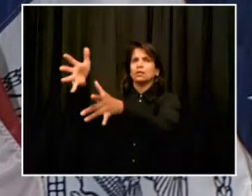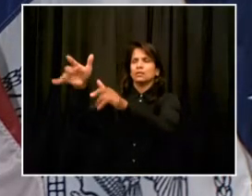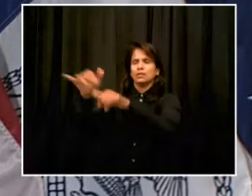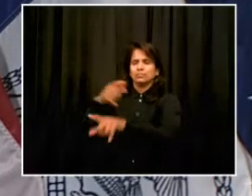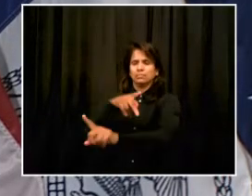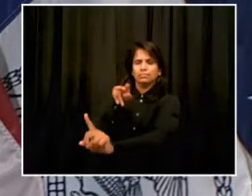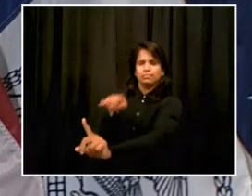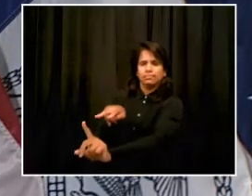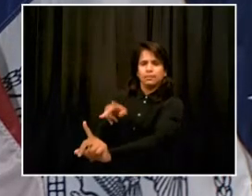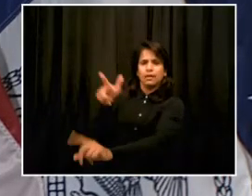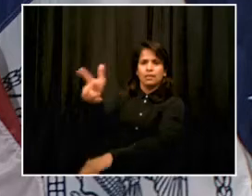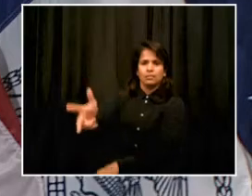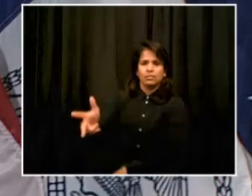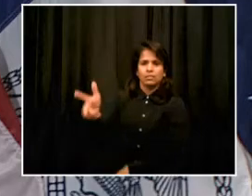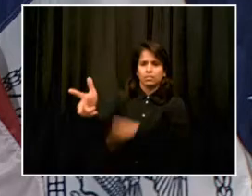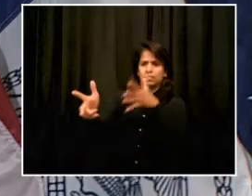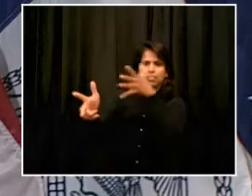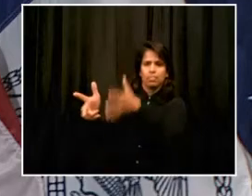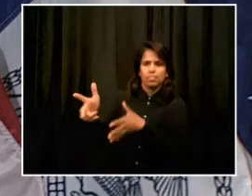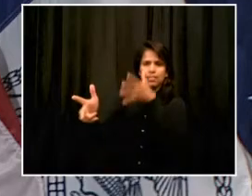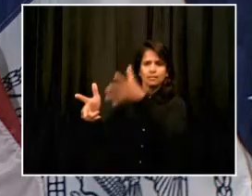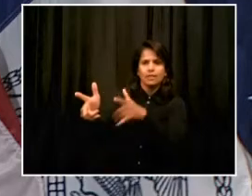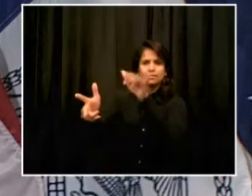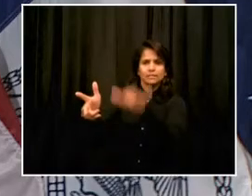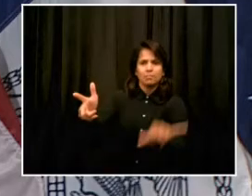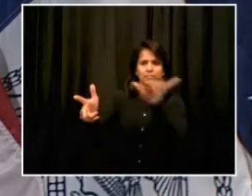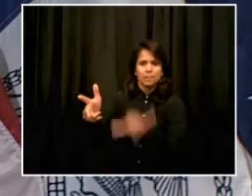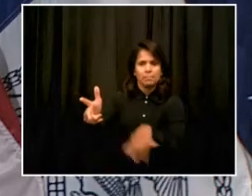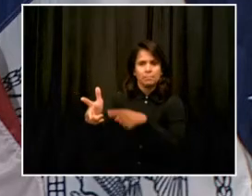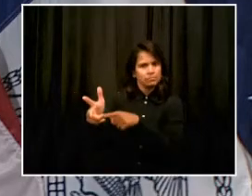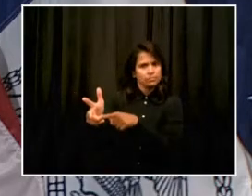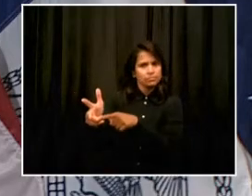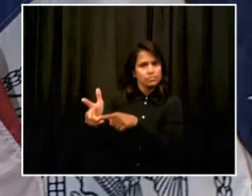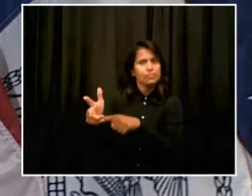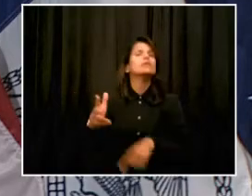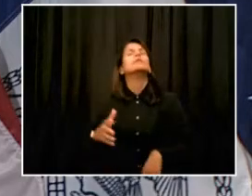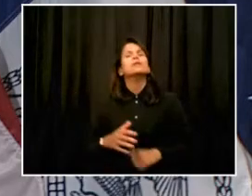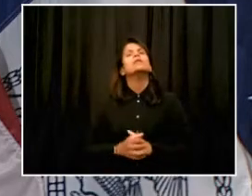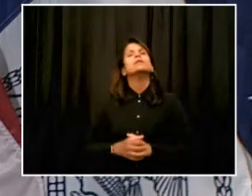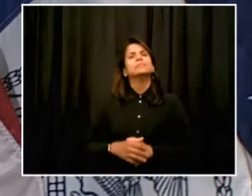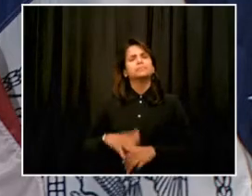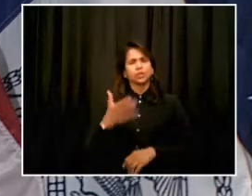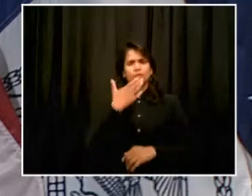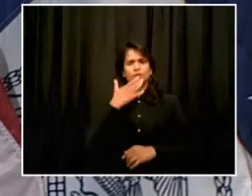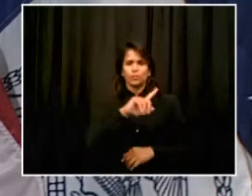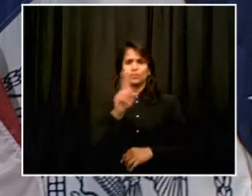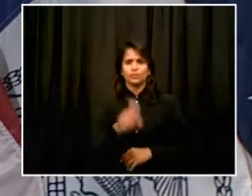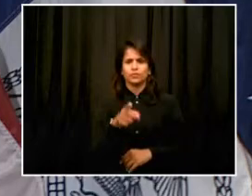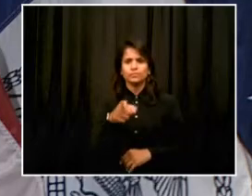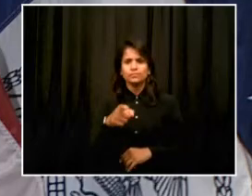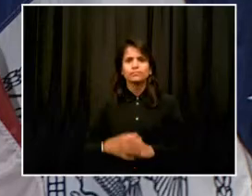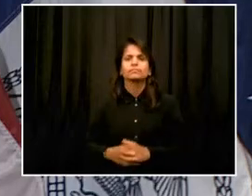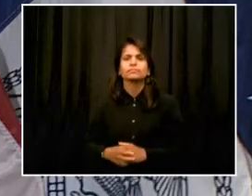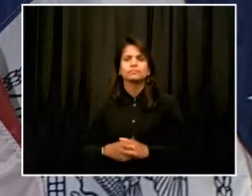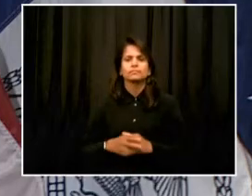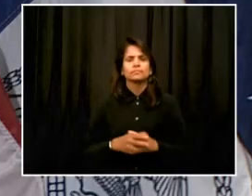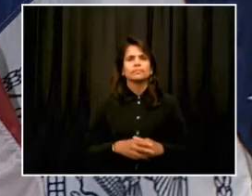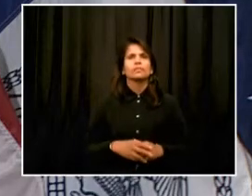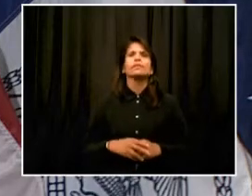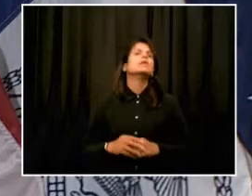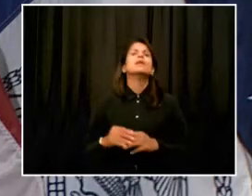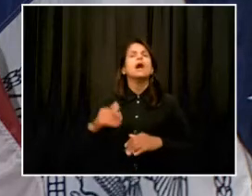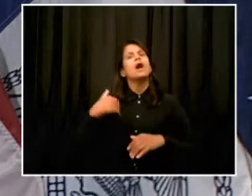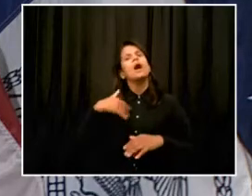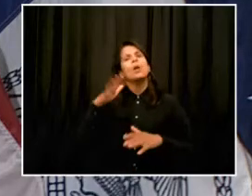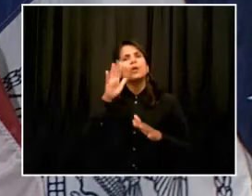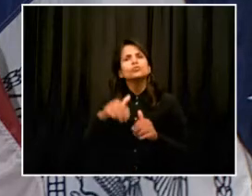you know, on a regular basis? Yeah, it's a very fair question. And I'll start and again turn to the sheriff because I know he's thought a lot with other